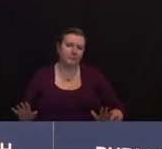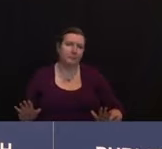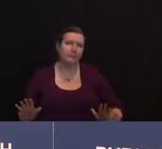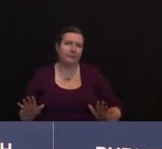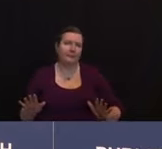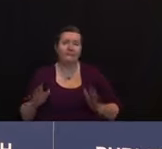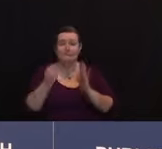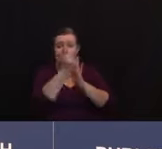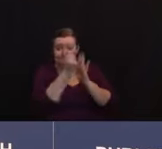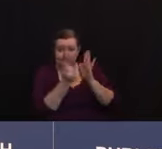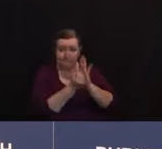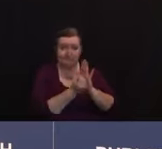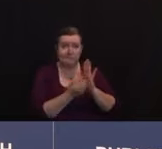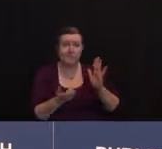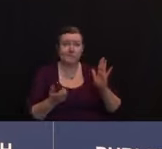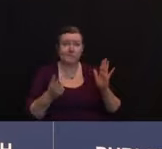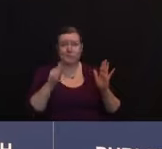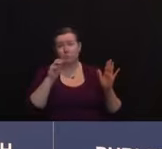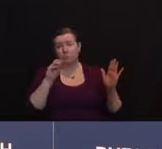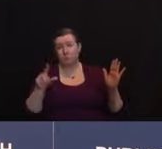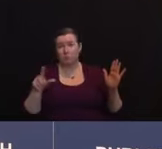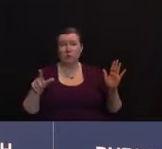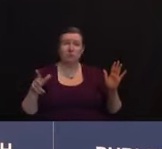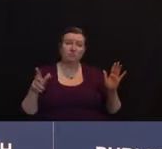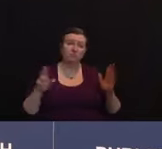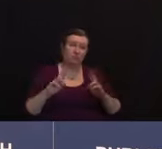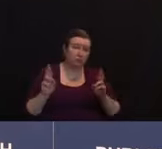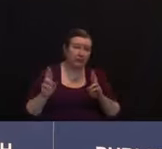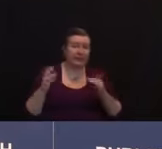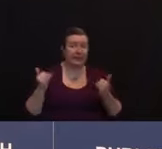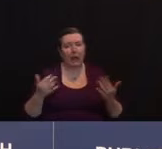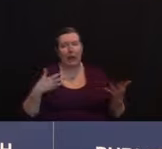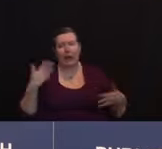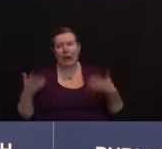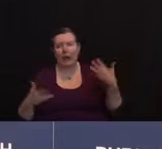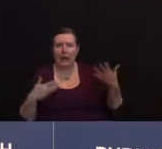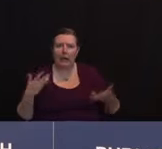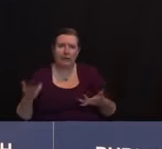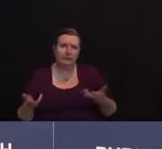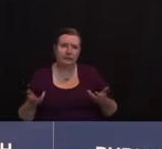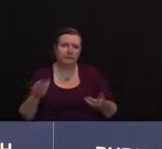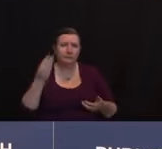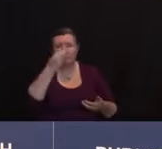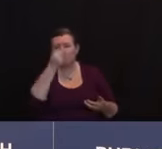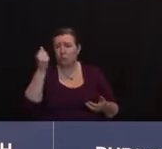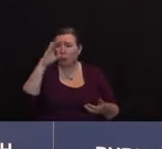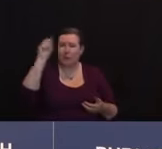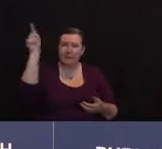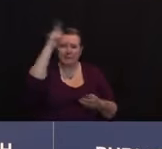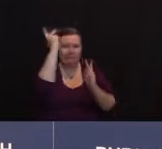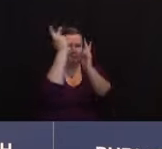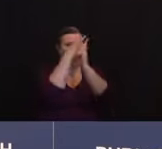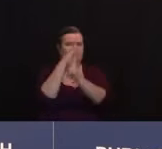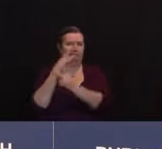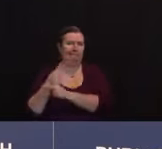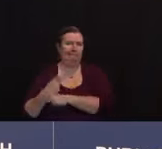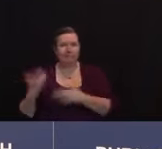to be ready for prime time. There are a number of companies working on that, and maybe it needs to be some sort of federal